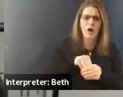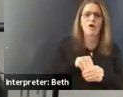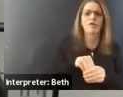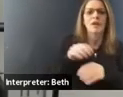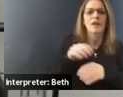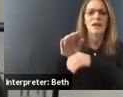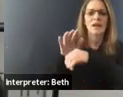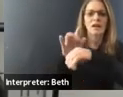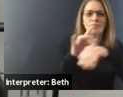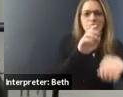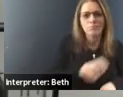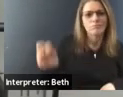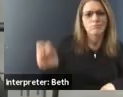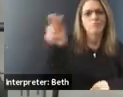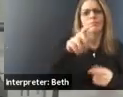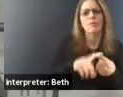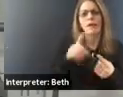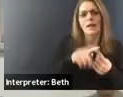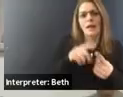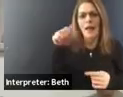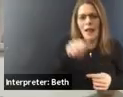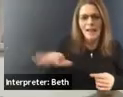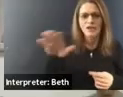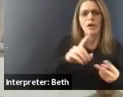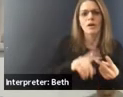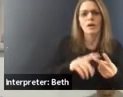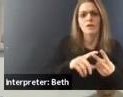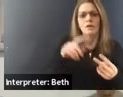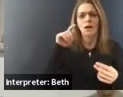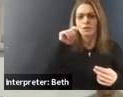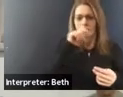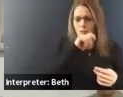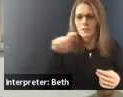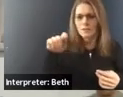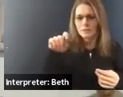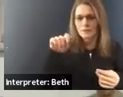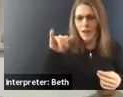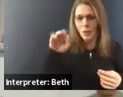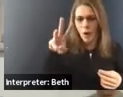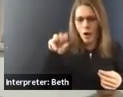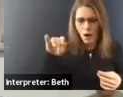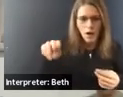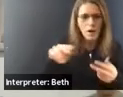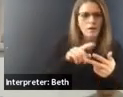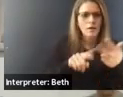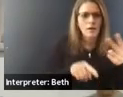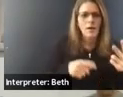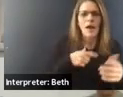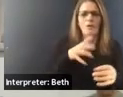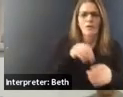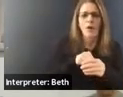projects, working on engineering, prototyping, working on the factory floor to help build things.